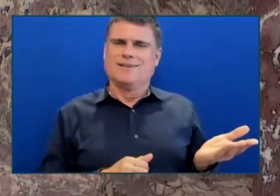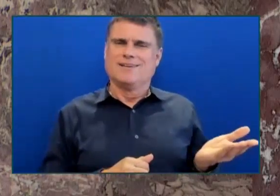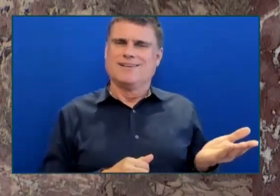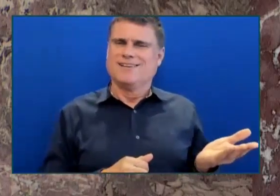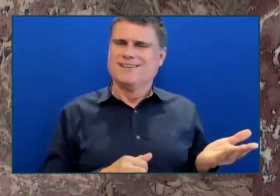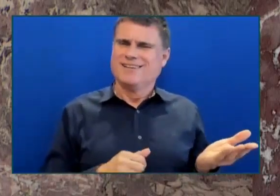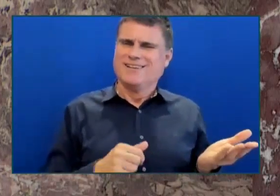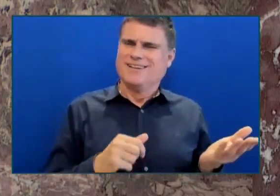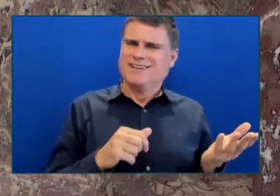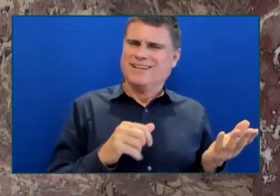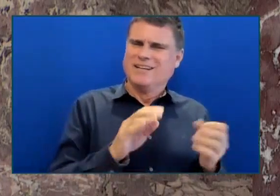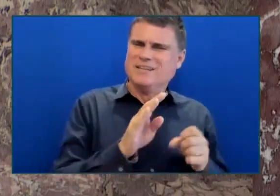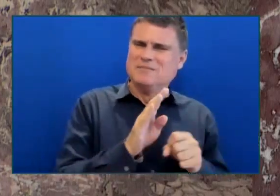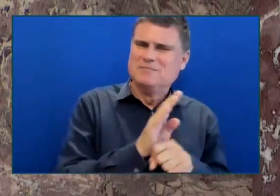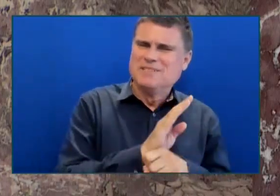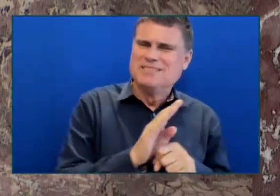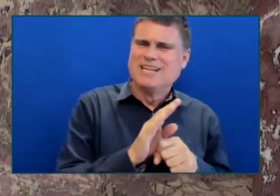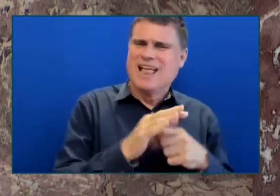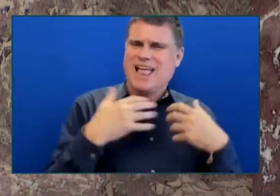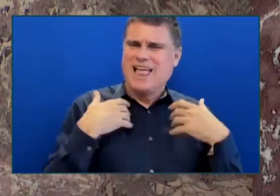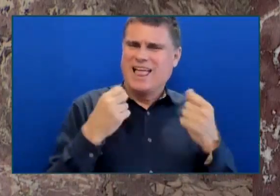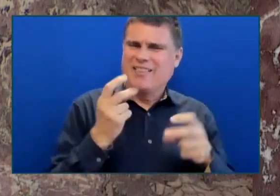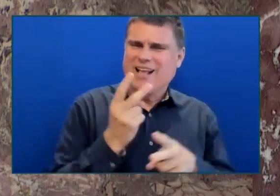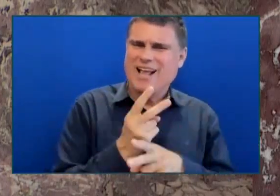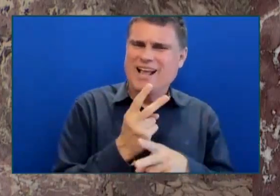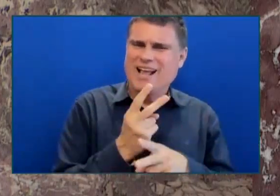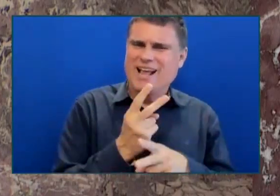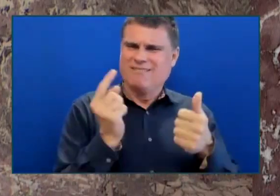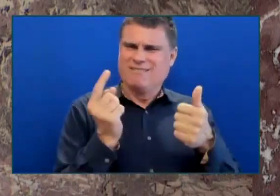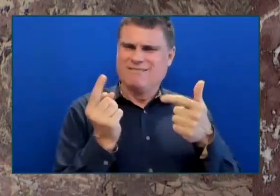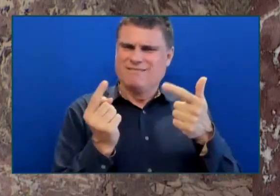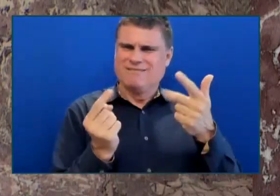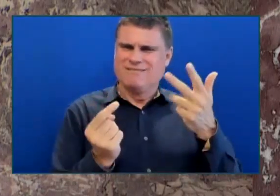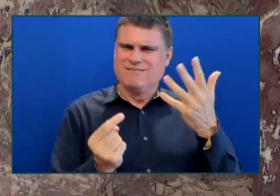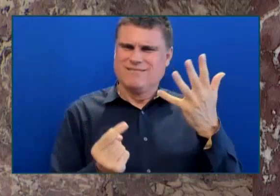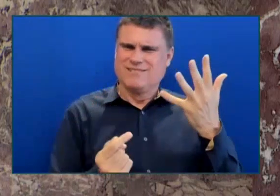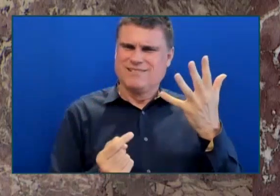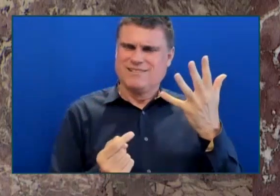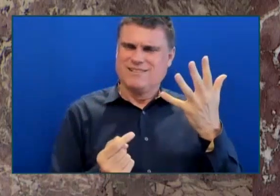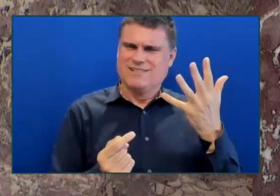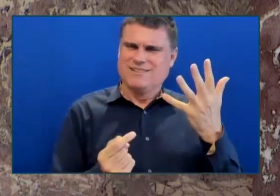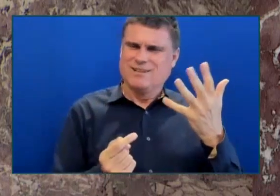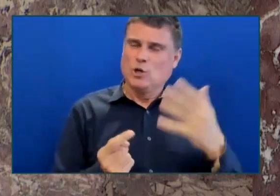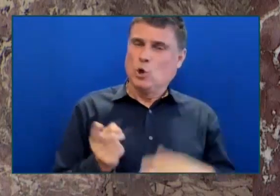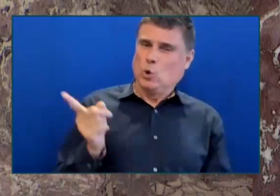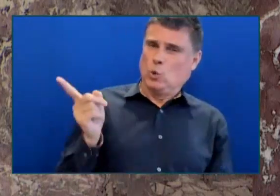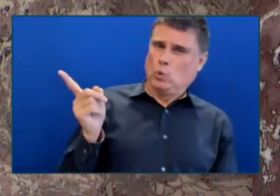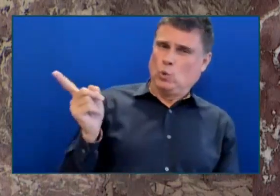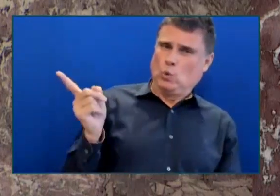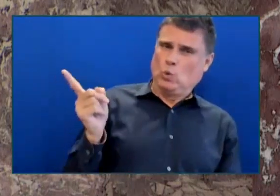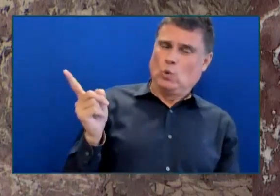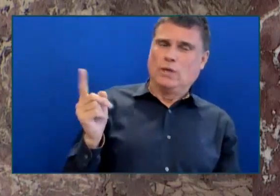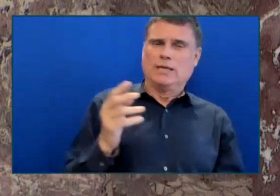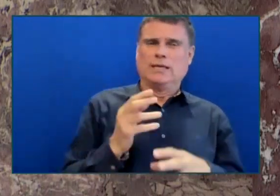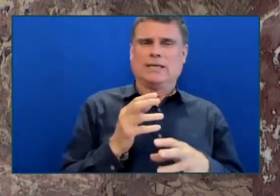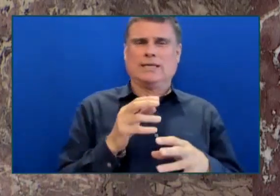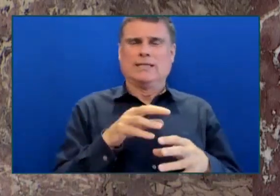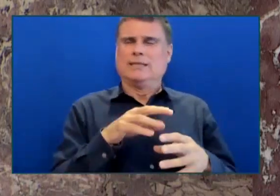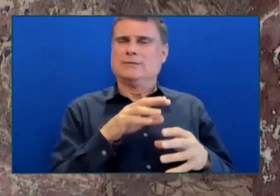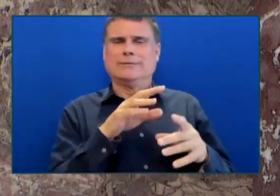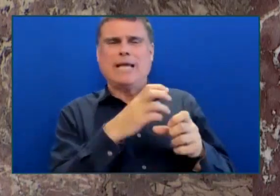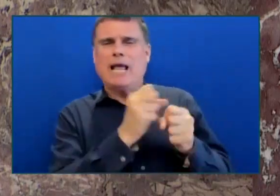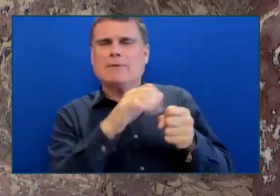the so-called safe supply drugs being diverted from vending machines in the downtown east side, the government dismissed our